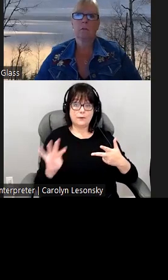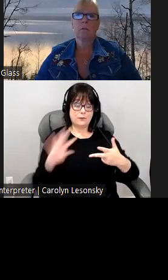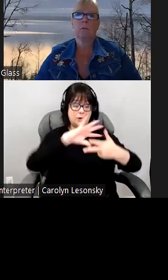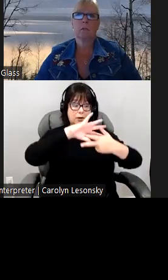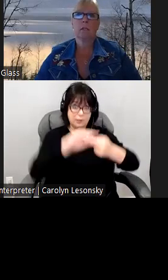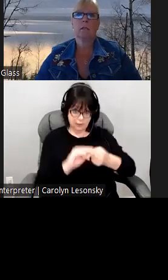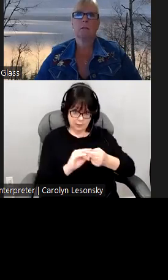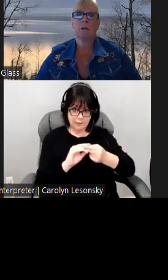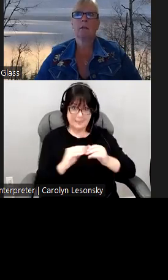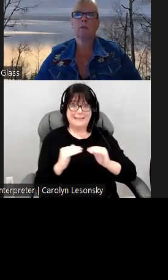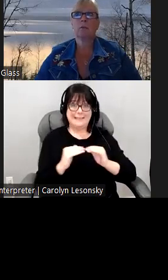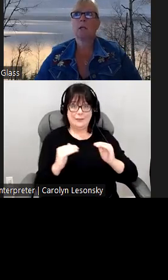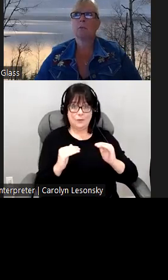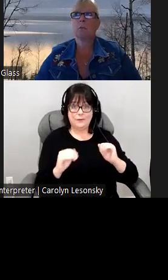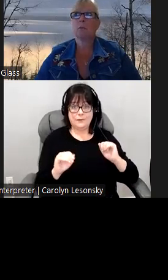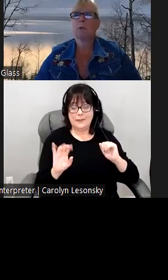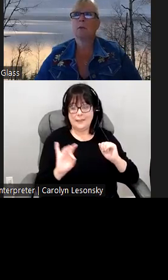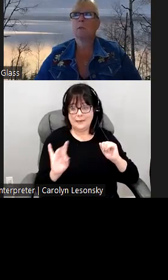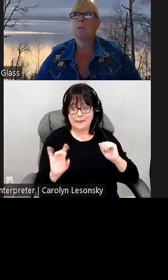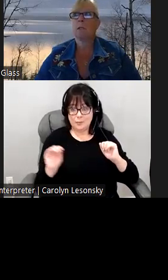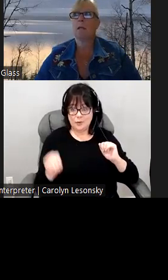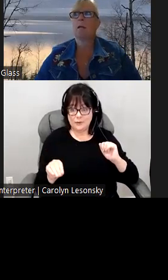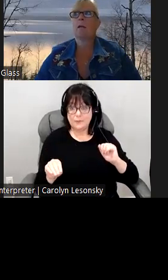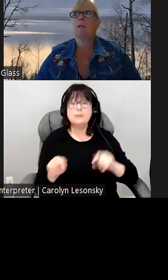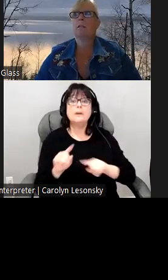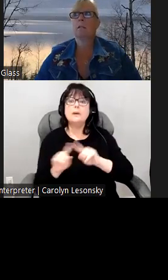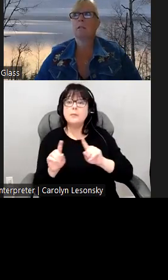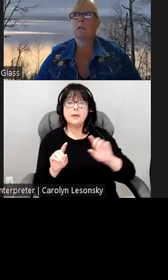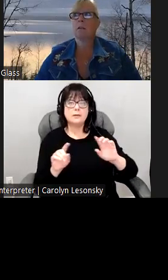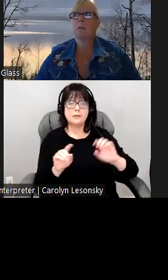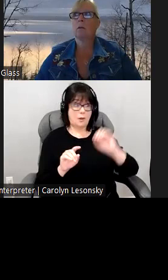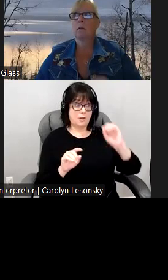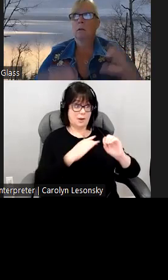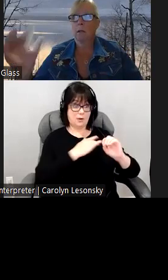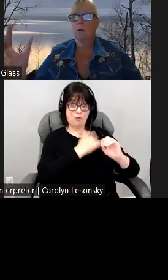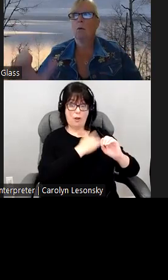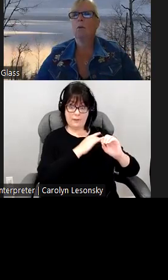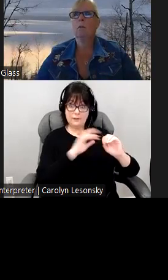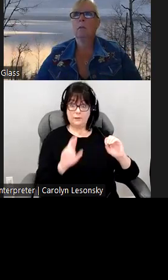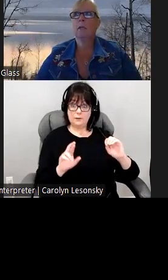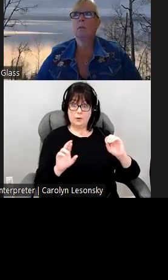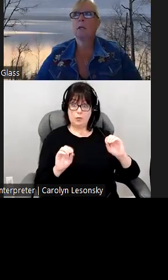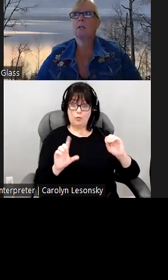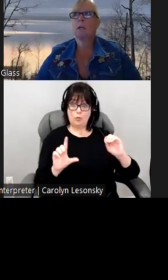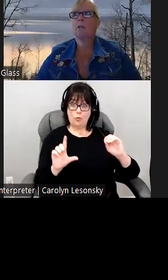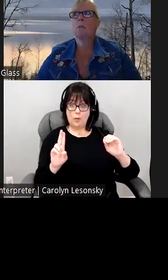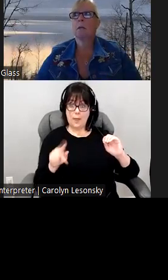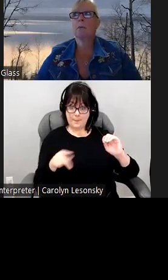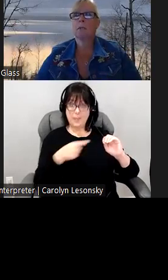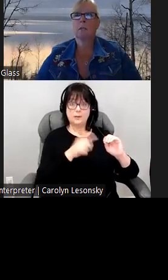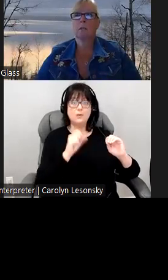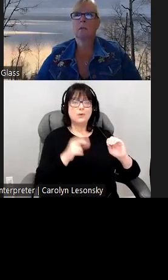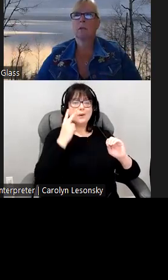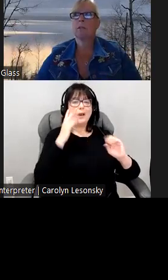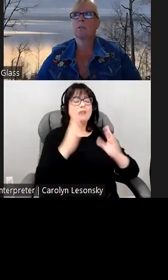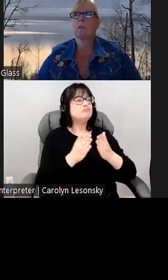of interest, if you looked at the Ontario roll-up report, you would see that in Ontario as a whole, in LBS,